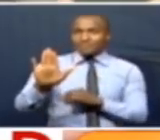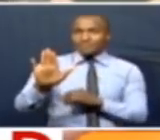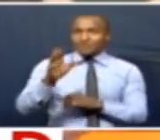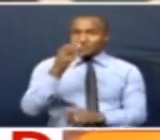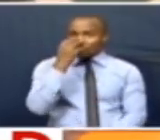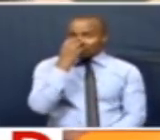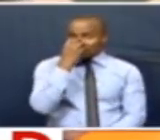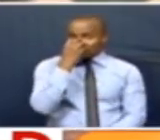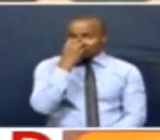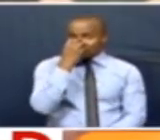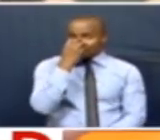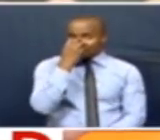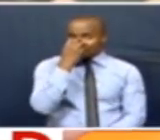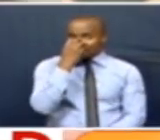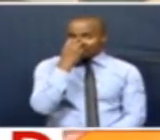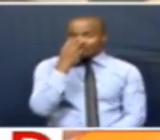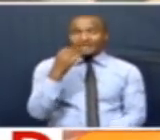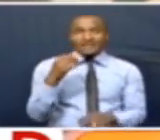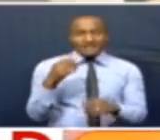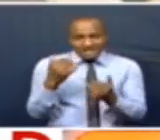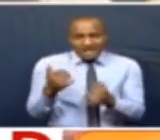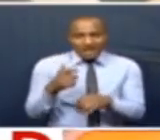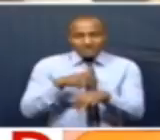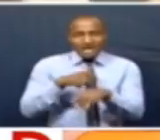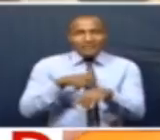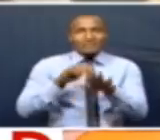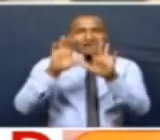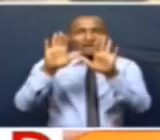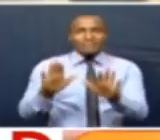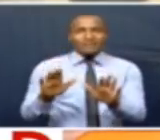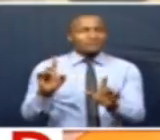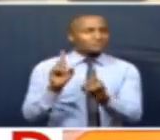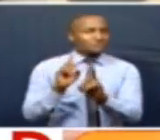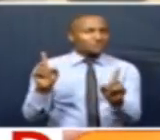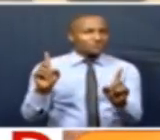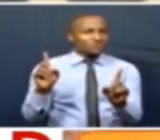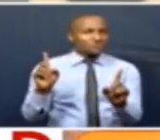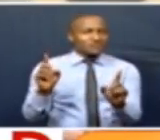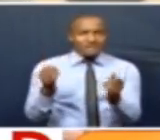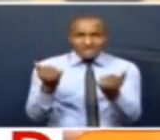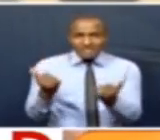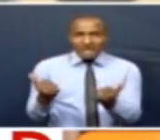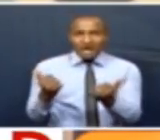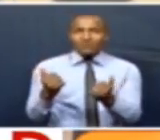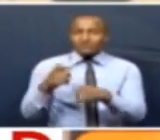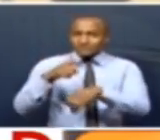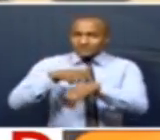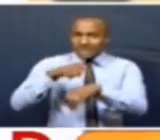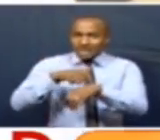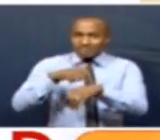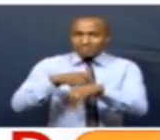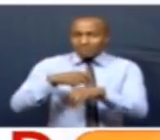Ruto, that this is not the time for campaign. This is the time for wise